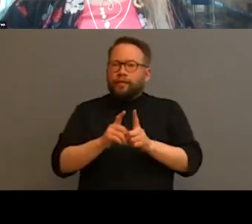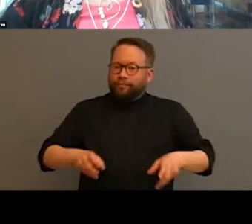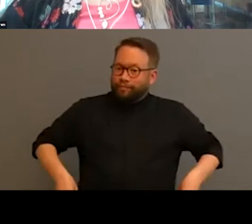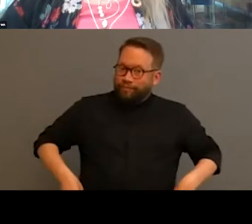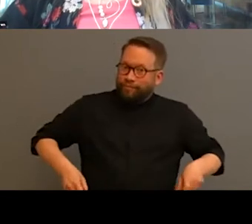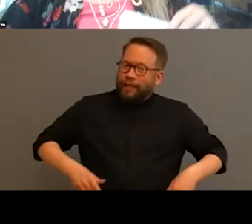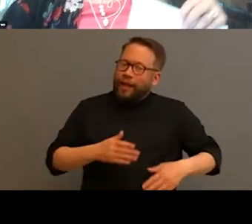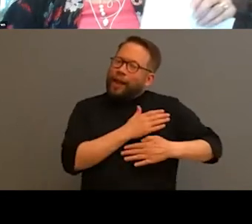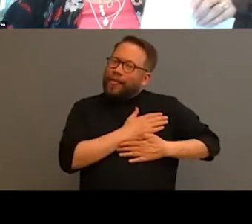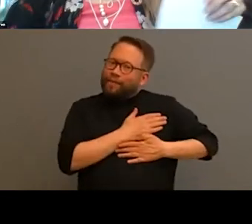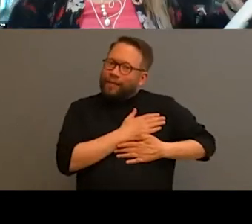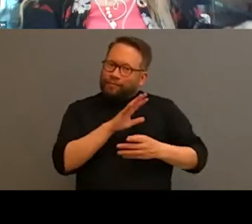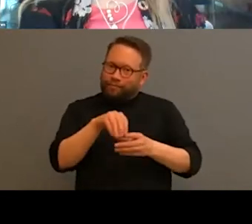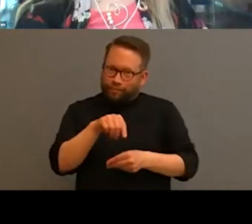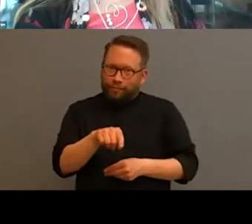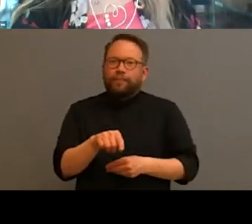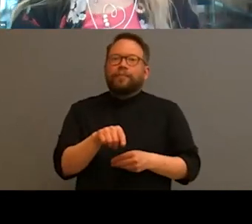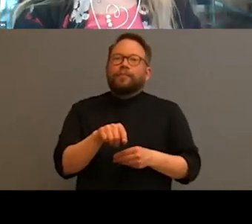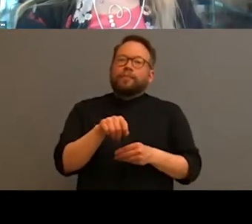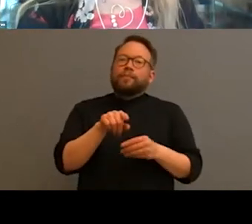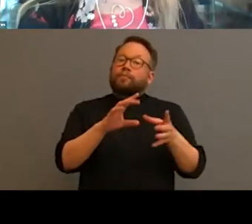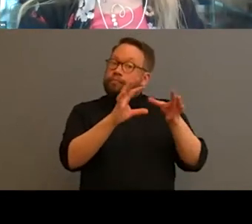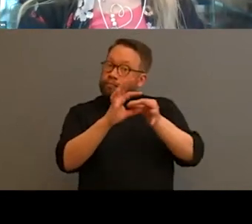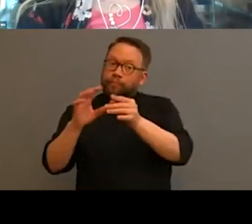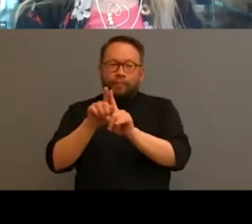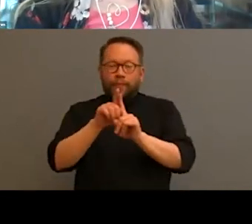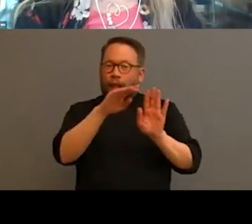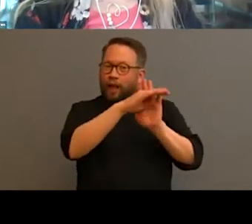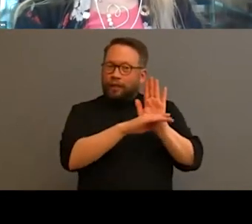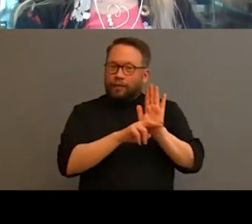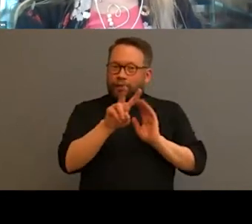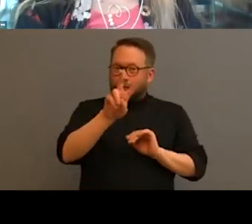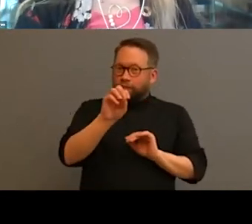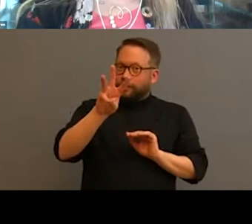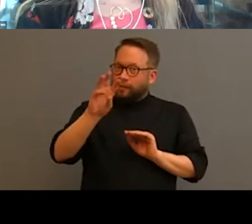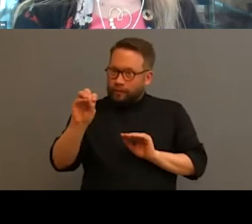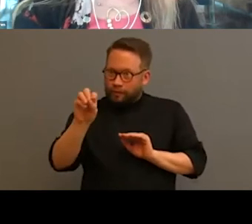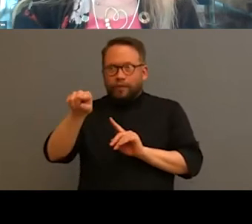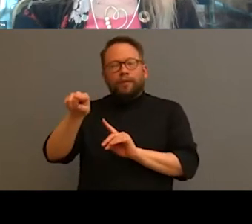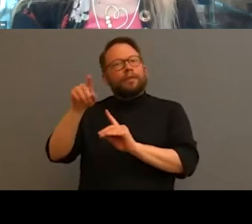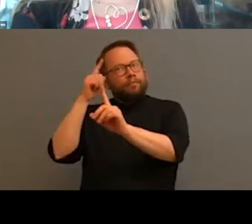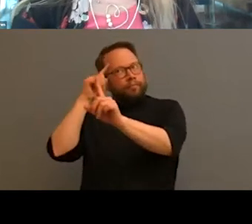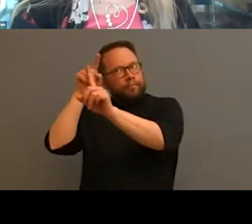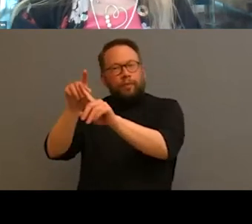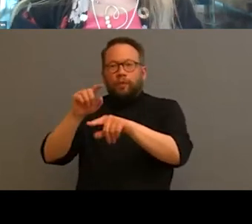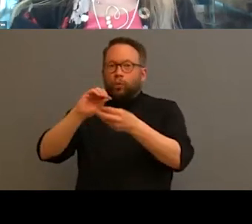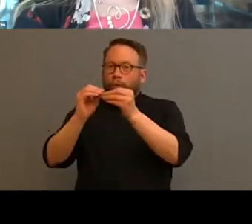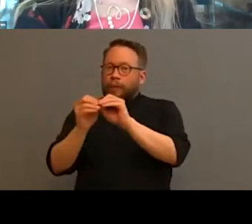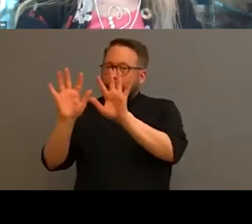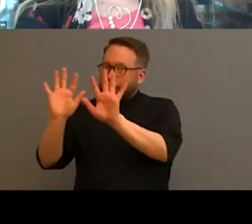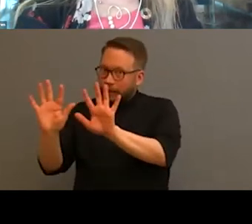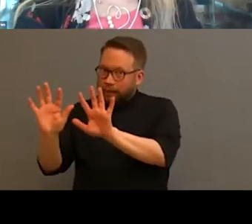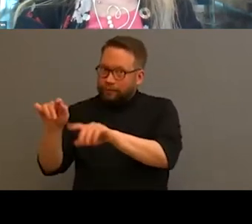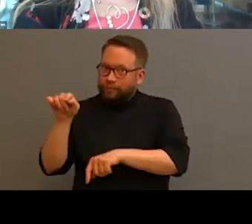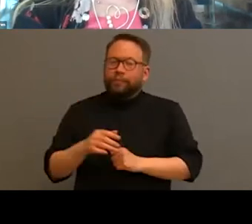illustrates goal number 10. And here you can see that